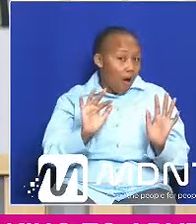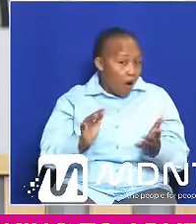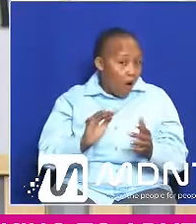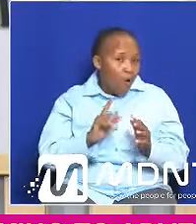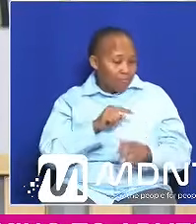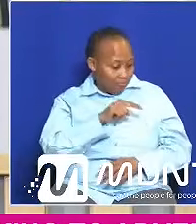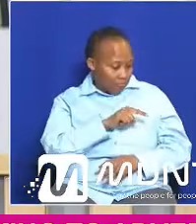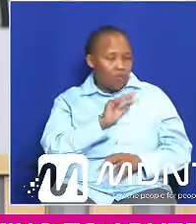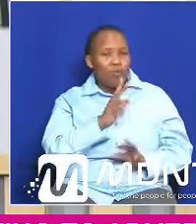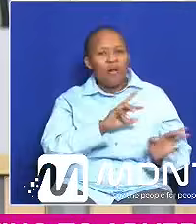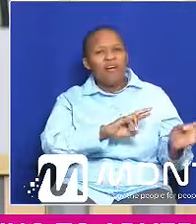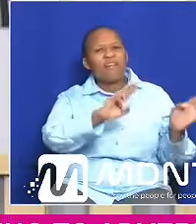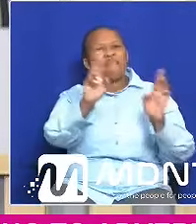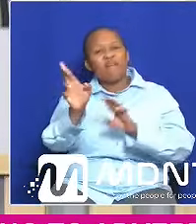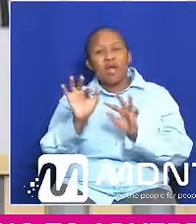to benefit him?